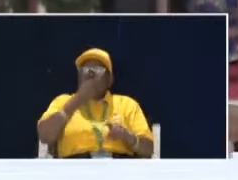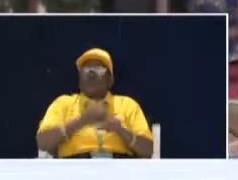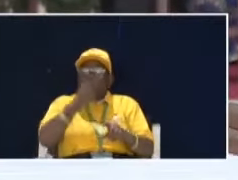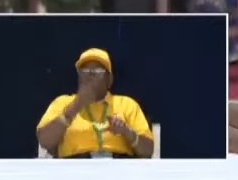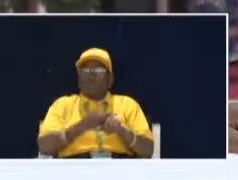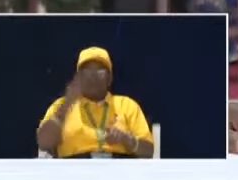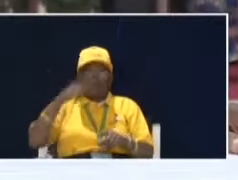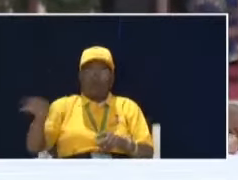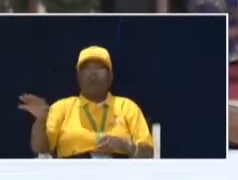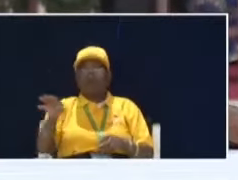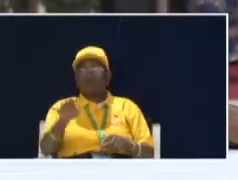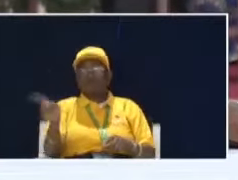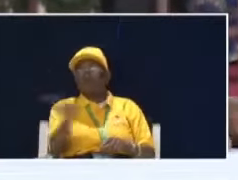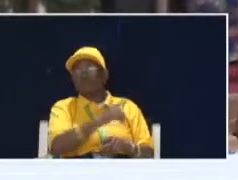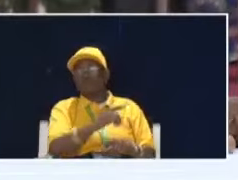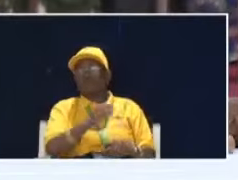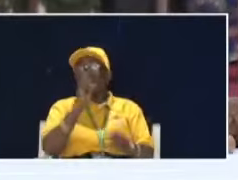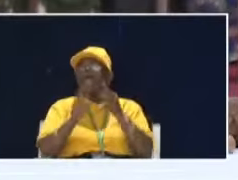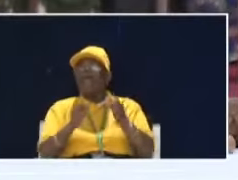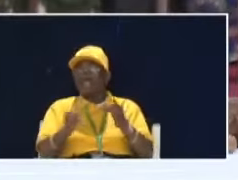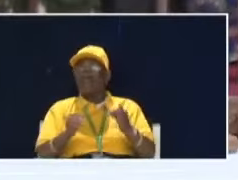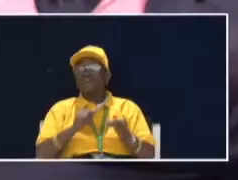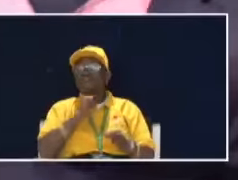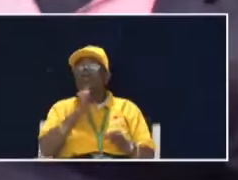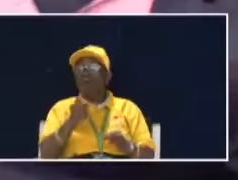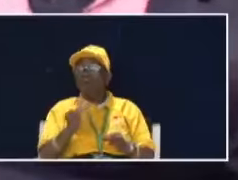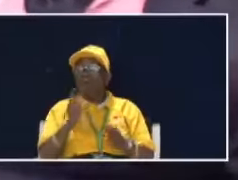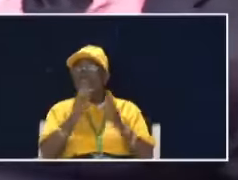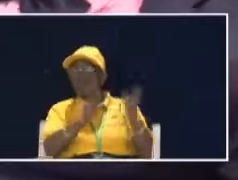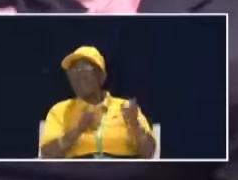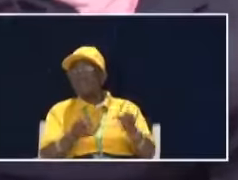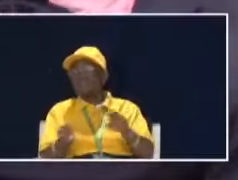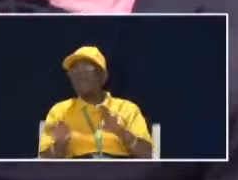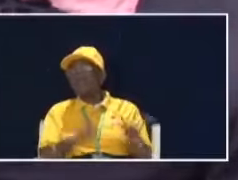if he's not already gone, will be gone very soon.